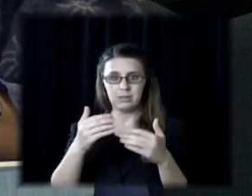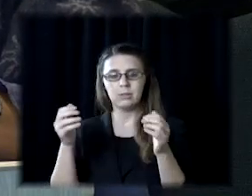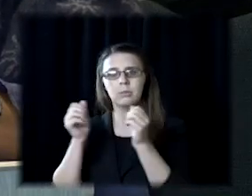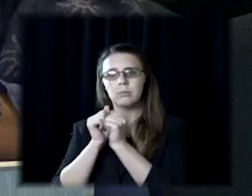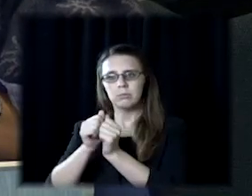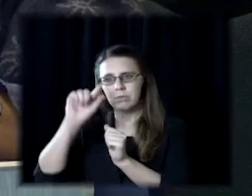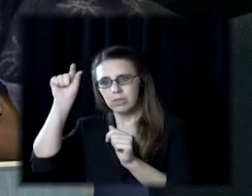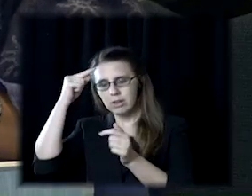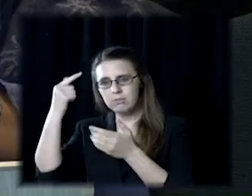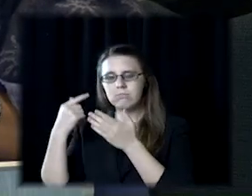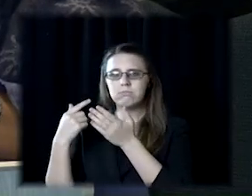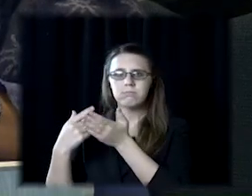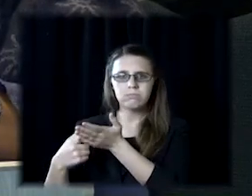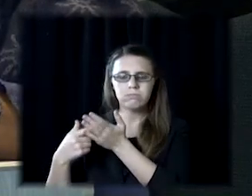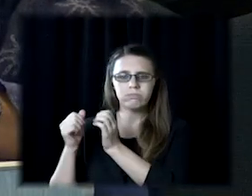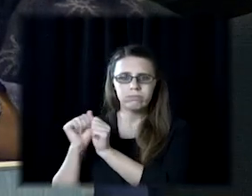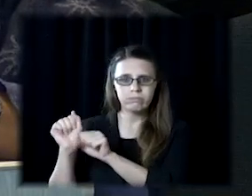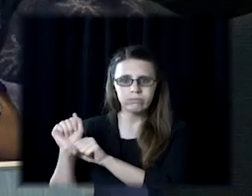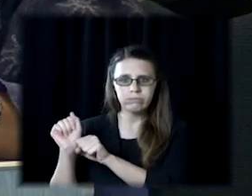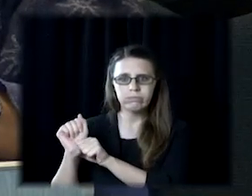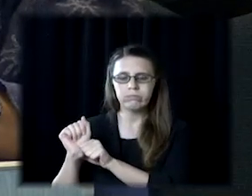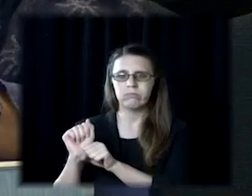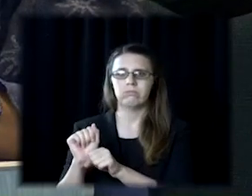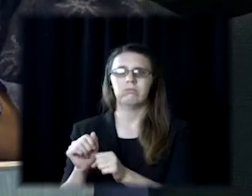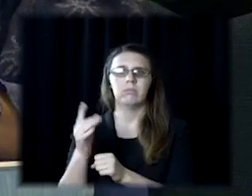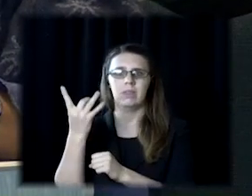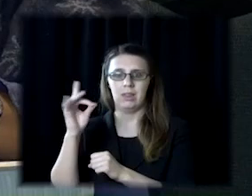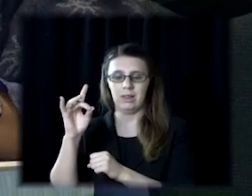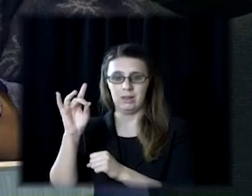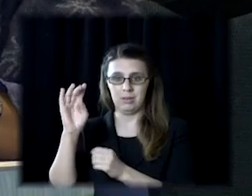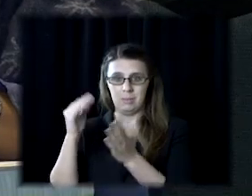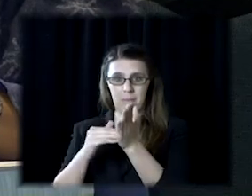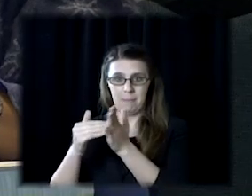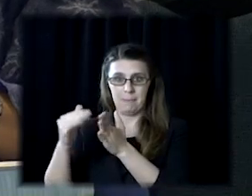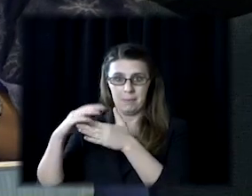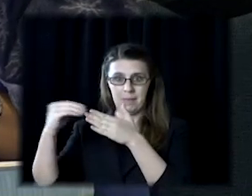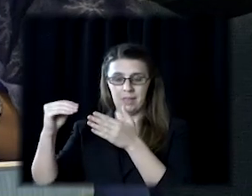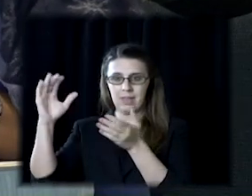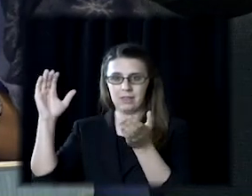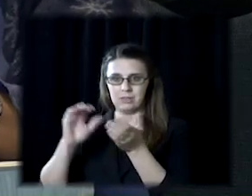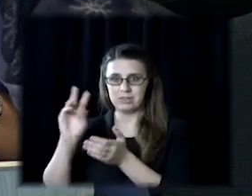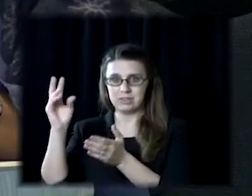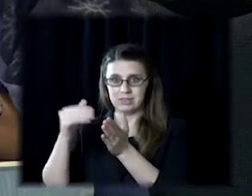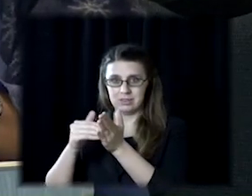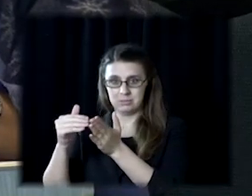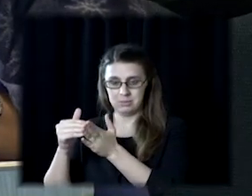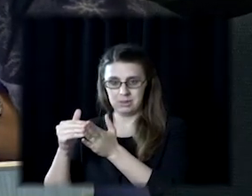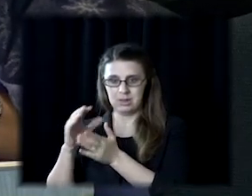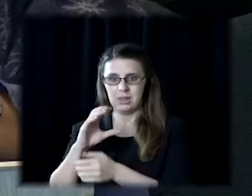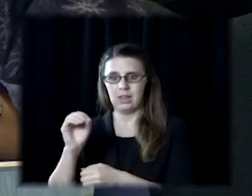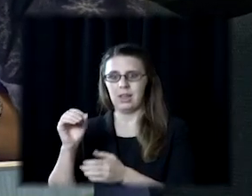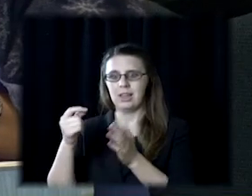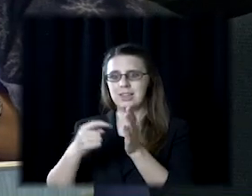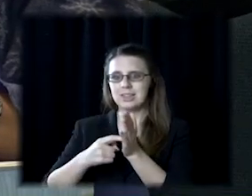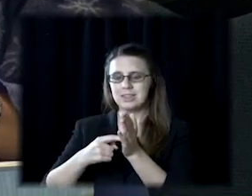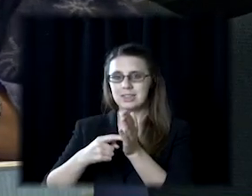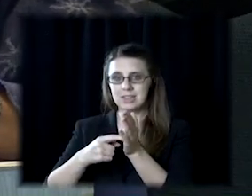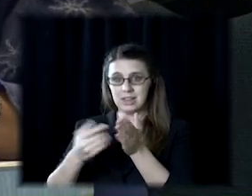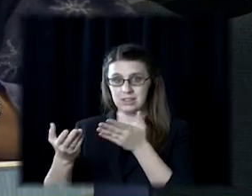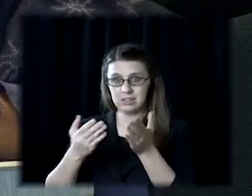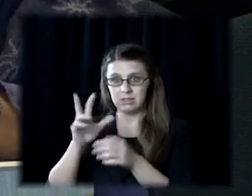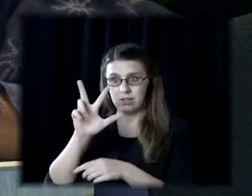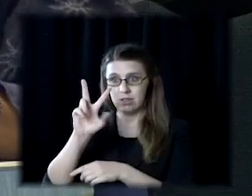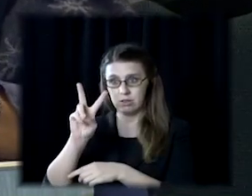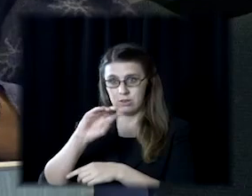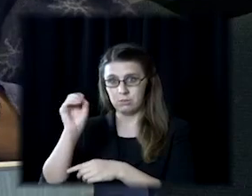debt, reducing the par amount of COFINA bonds by $6 billion and reducing total debt service by 32%,